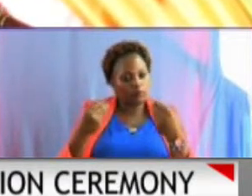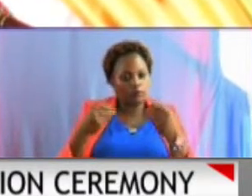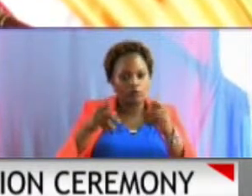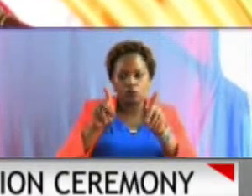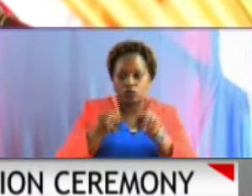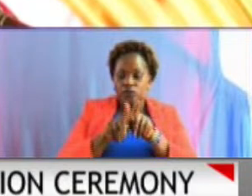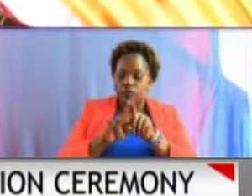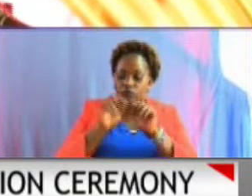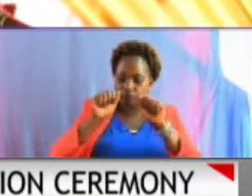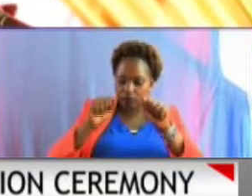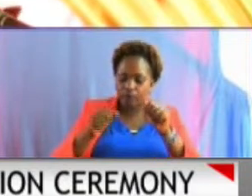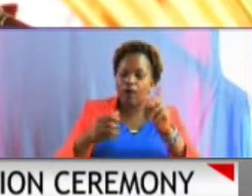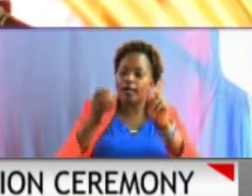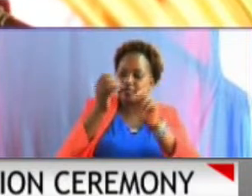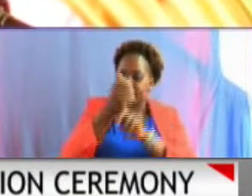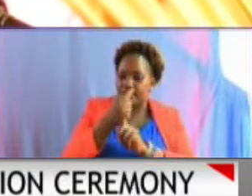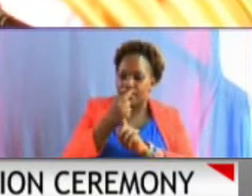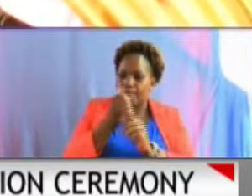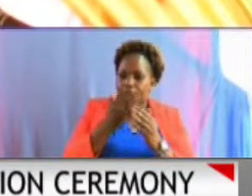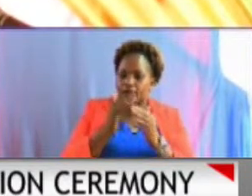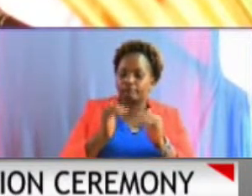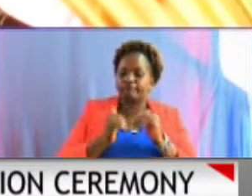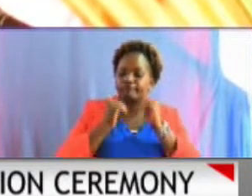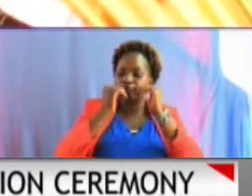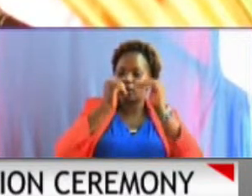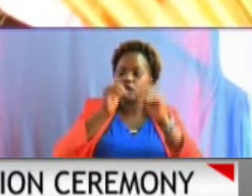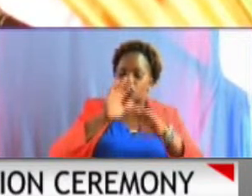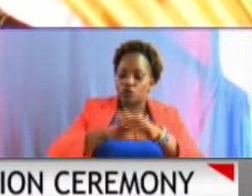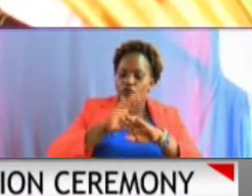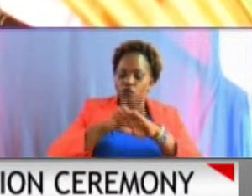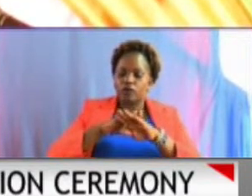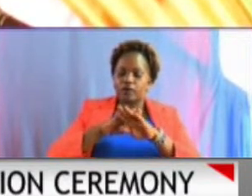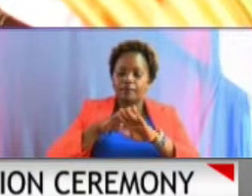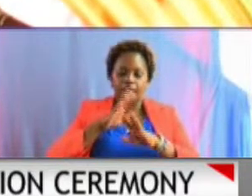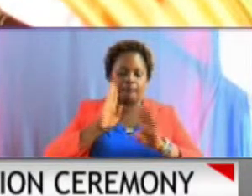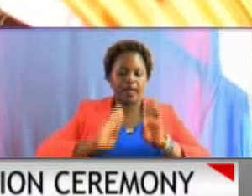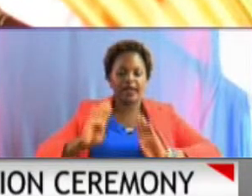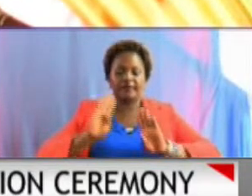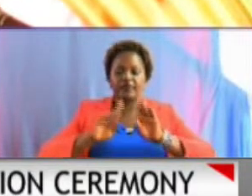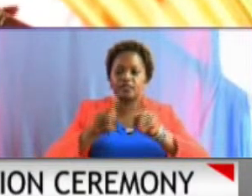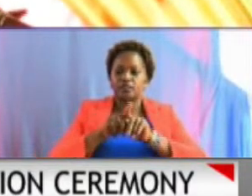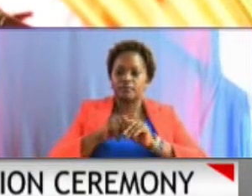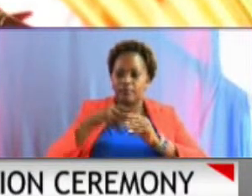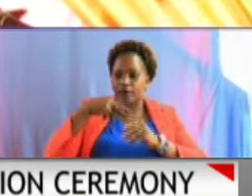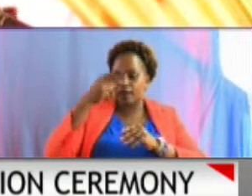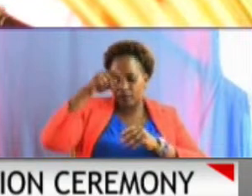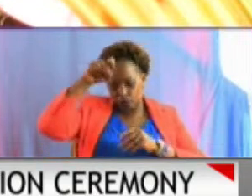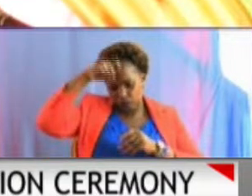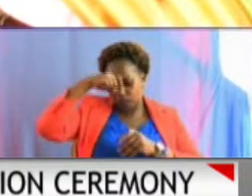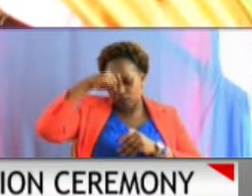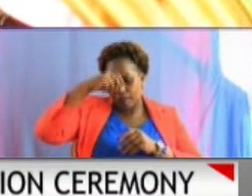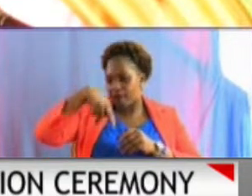easily achieve this by upholding good moral values and a high sense of integrity.